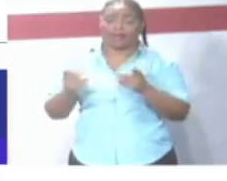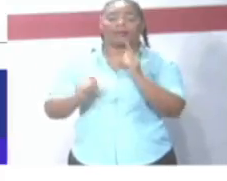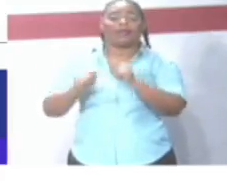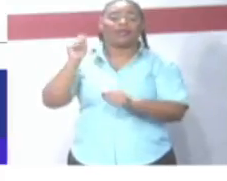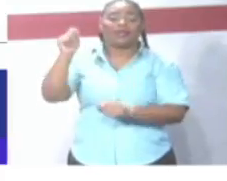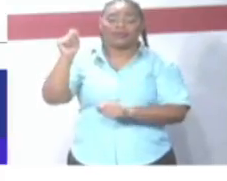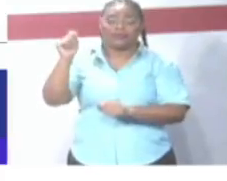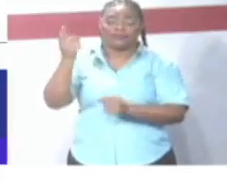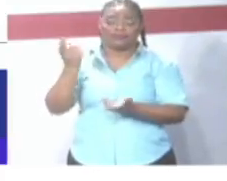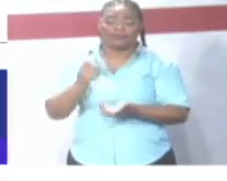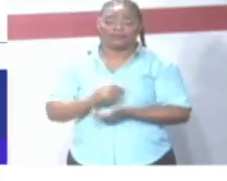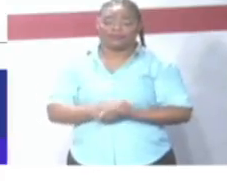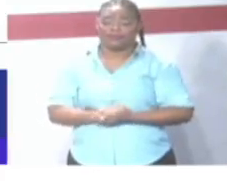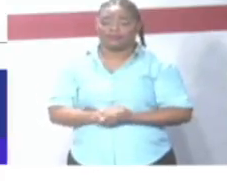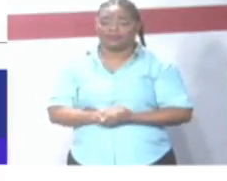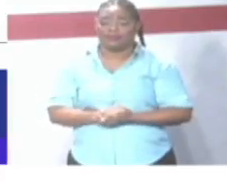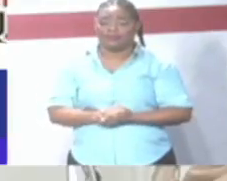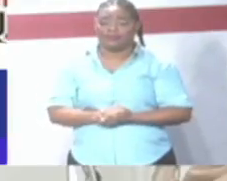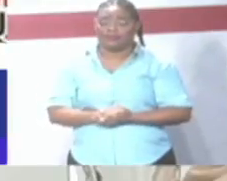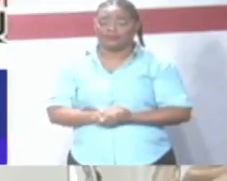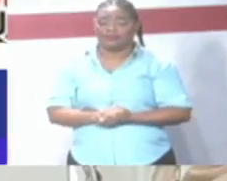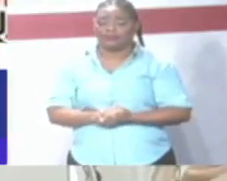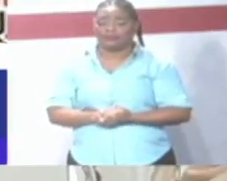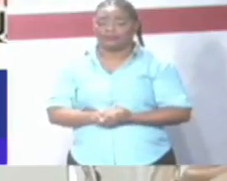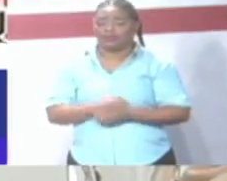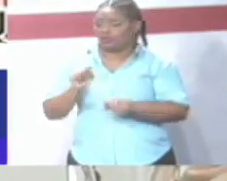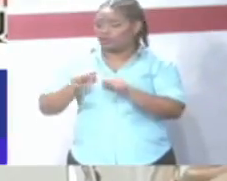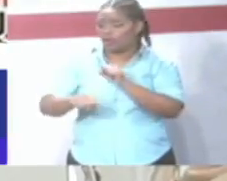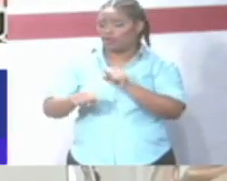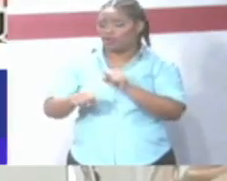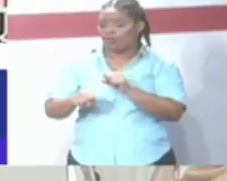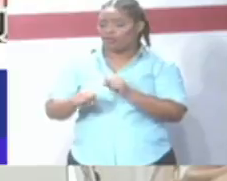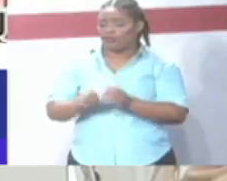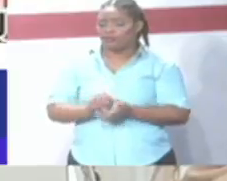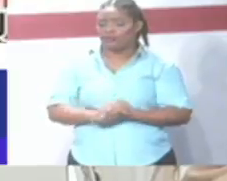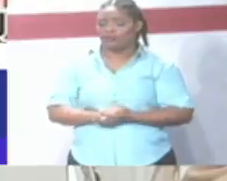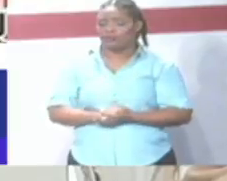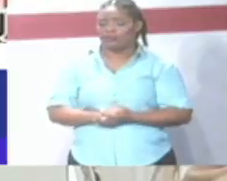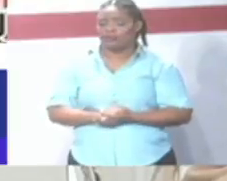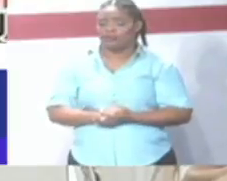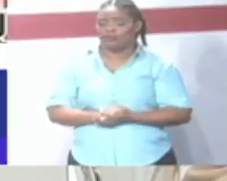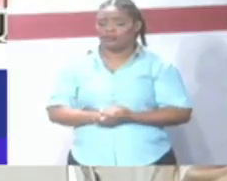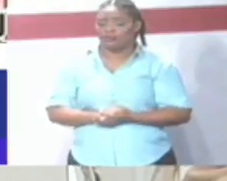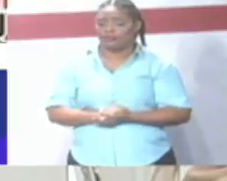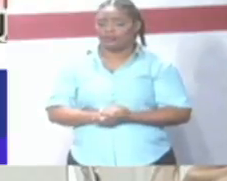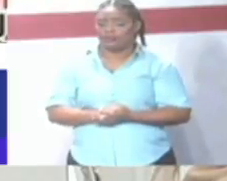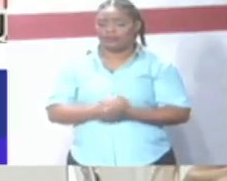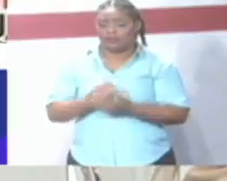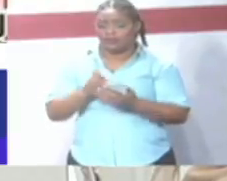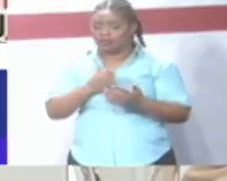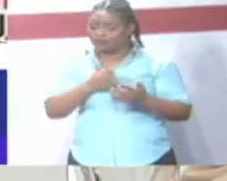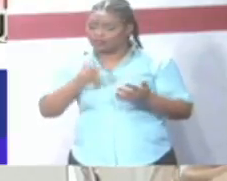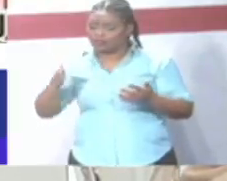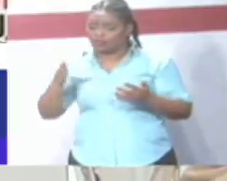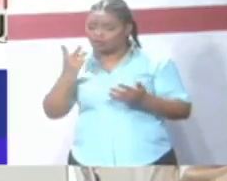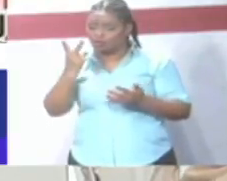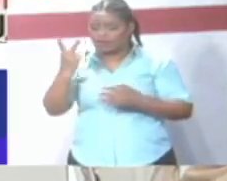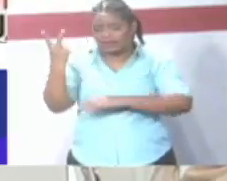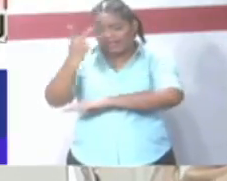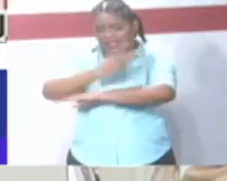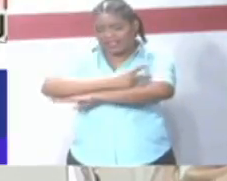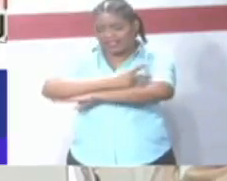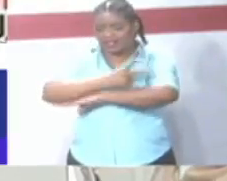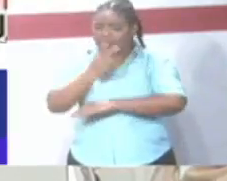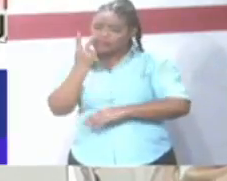much. So the cause for the uptake, it's 2 days. We haven't really